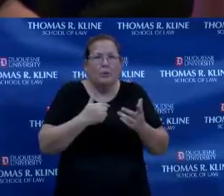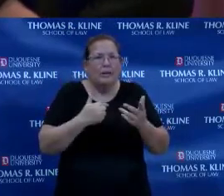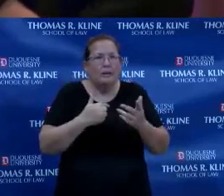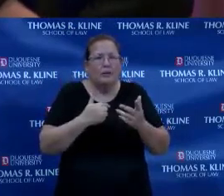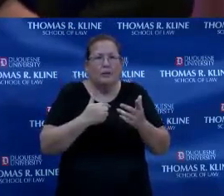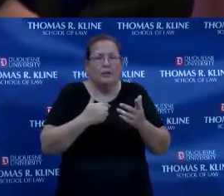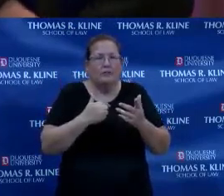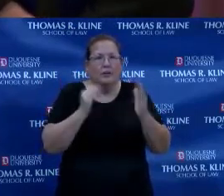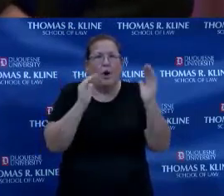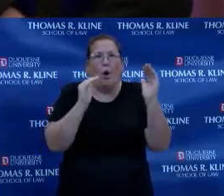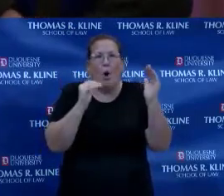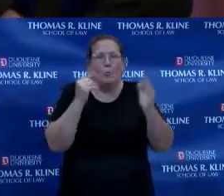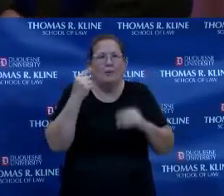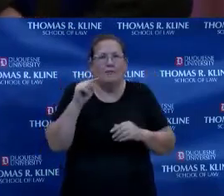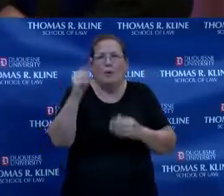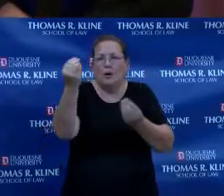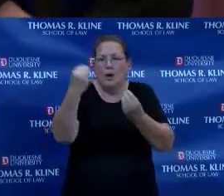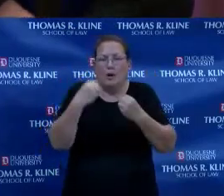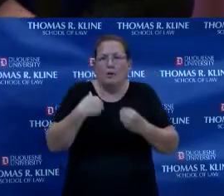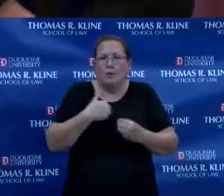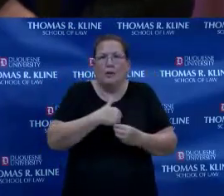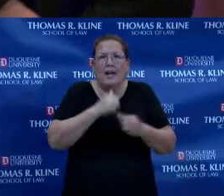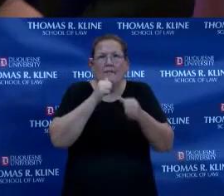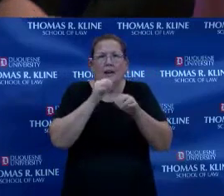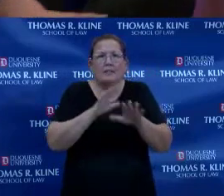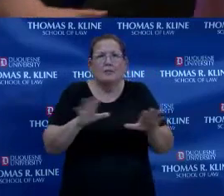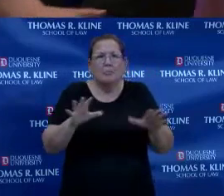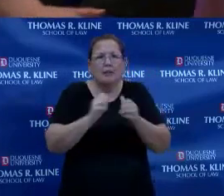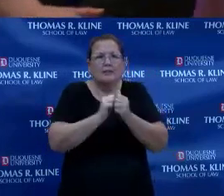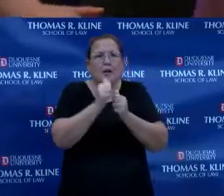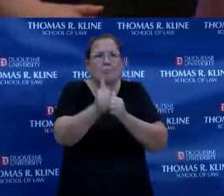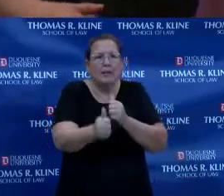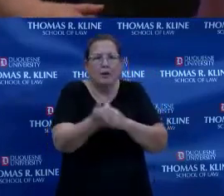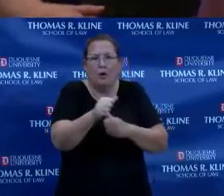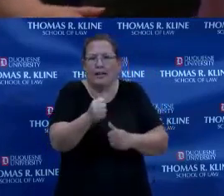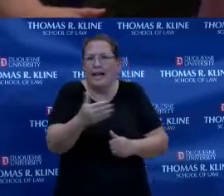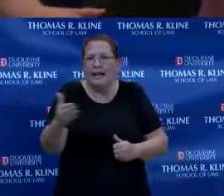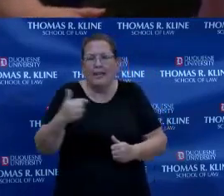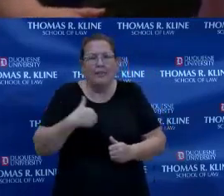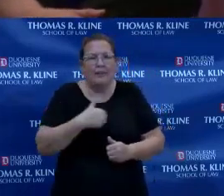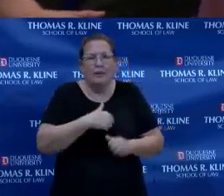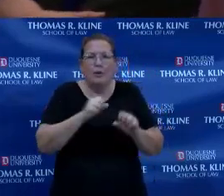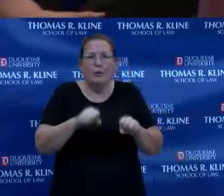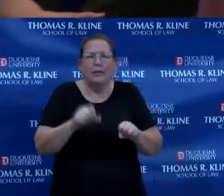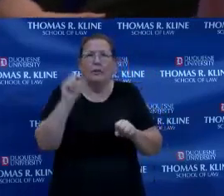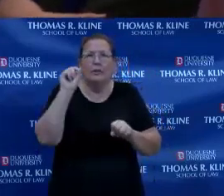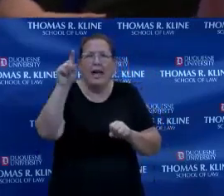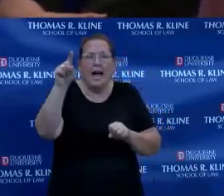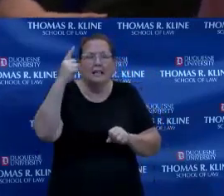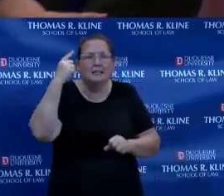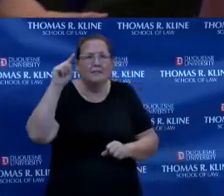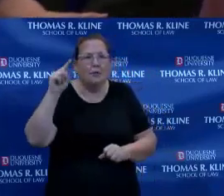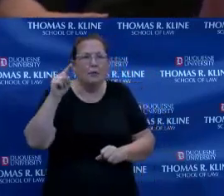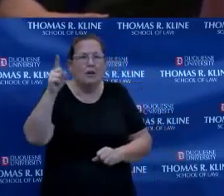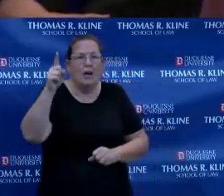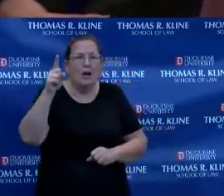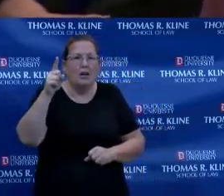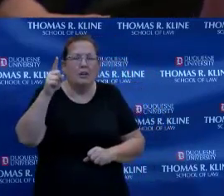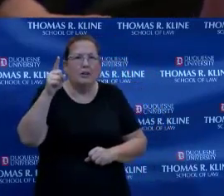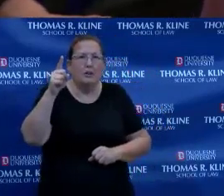of. You gave us blessings beyond anything we could have thought to ask for. You hovered